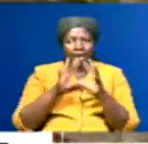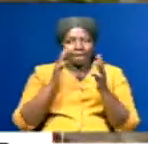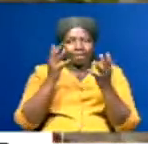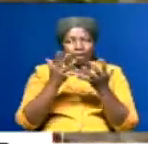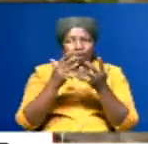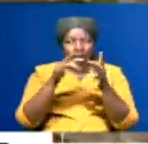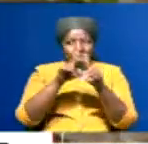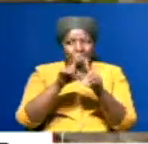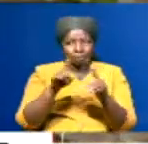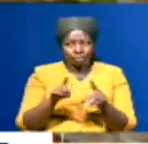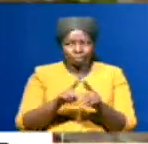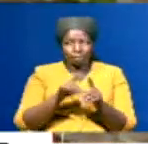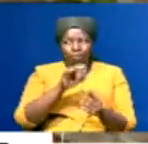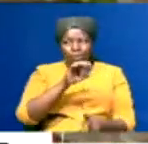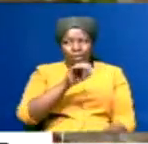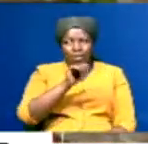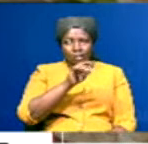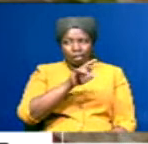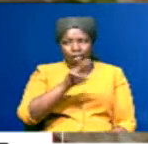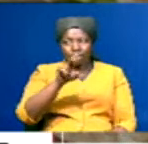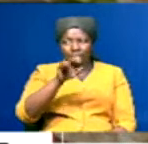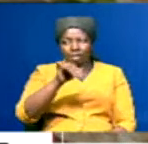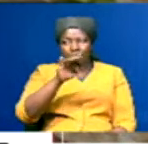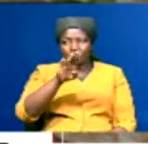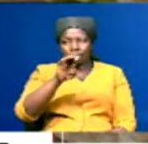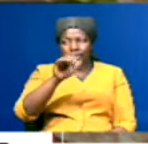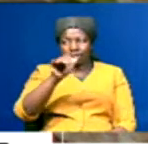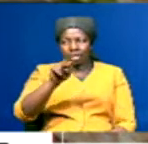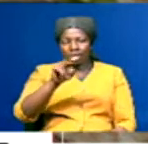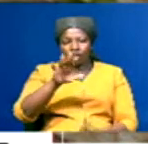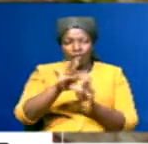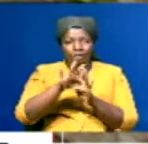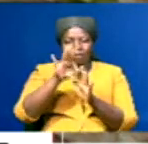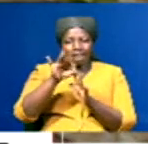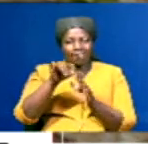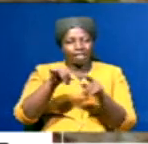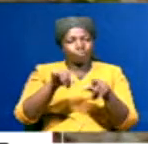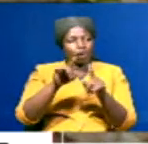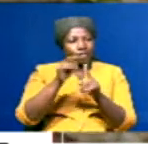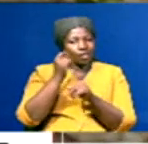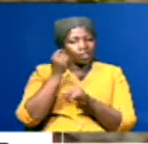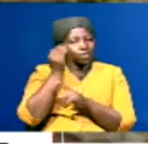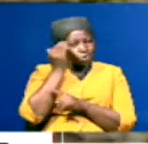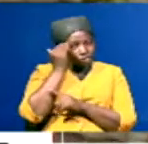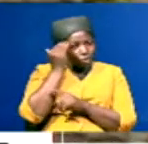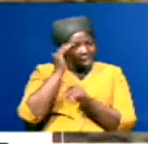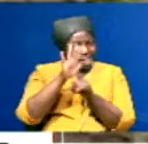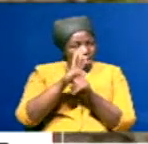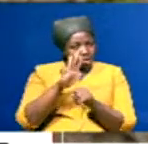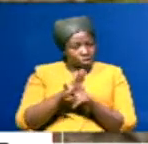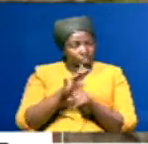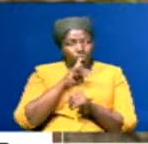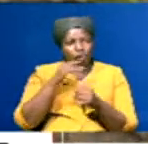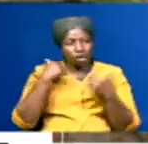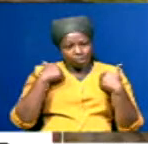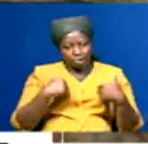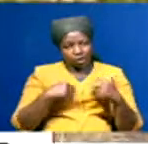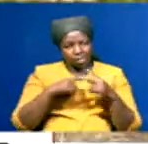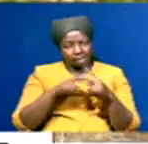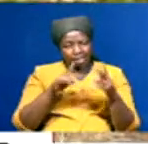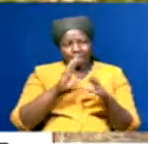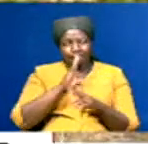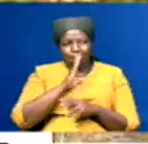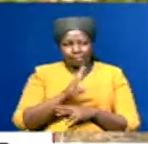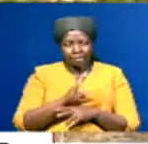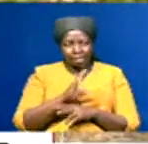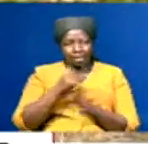even Caribbeans, you find they knew so much. And I started being